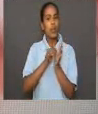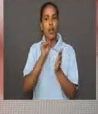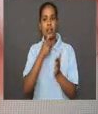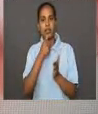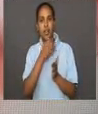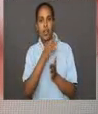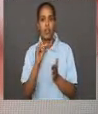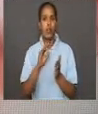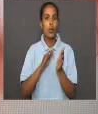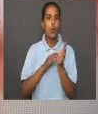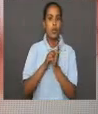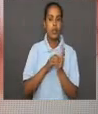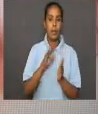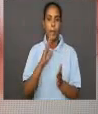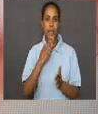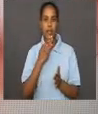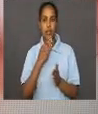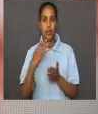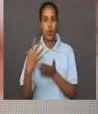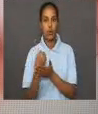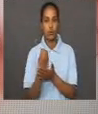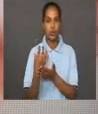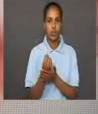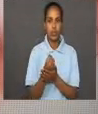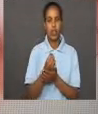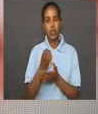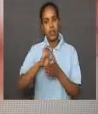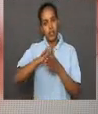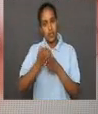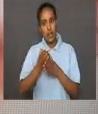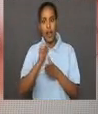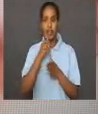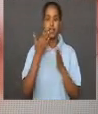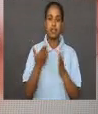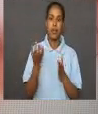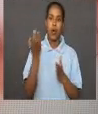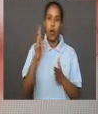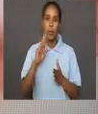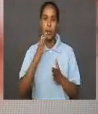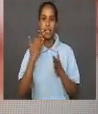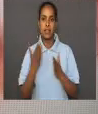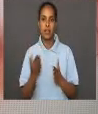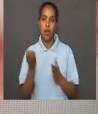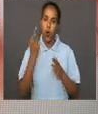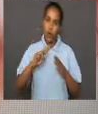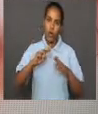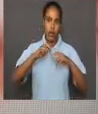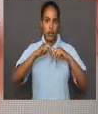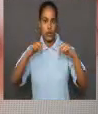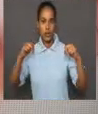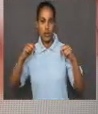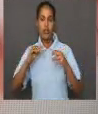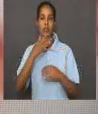acid and a weak base produces either an acidic, basic, or a